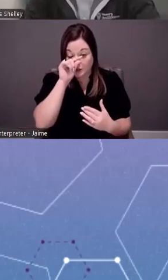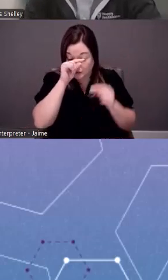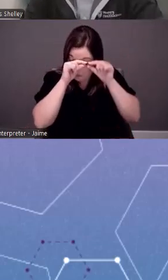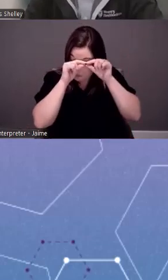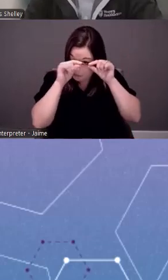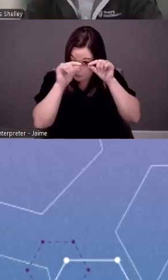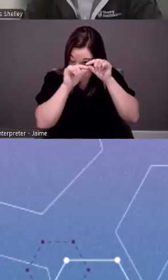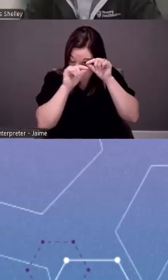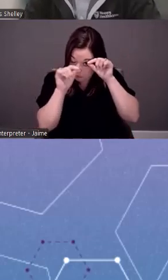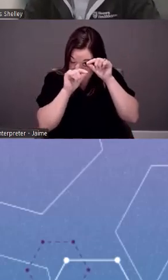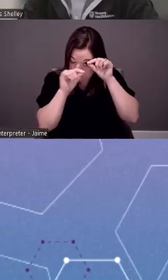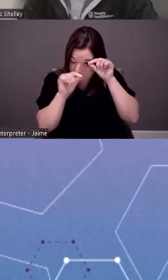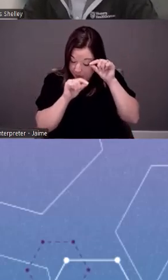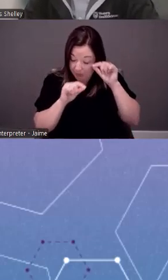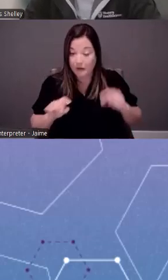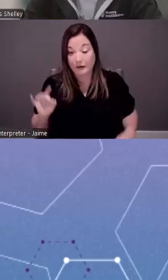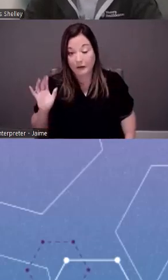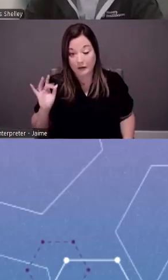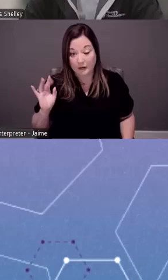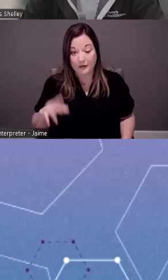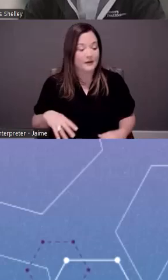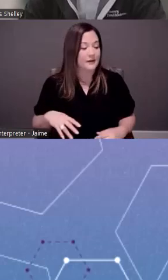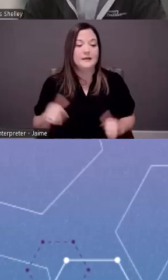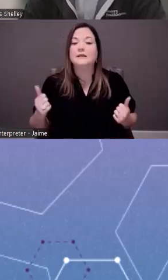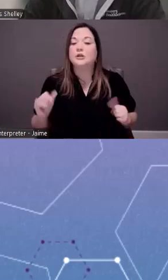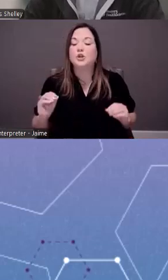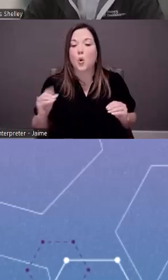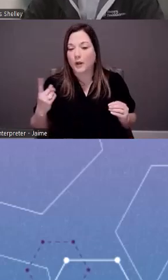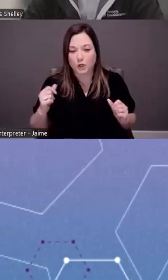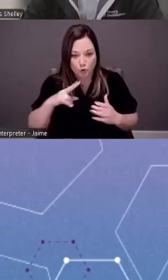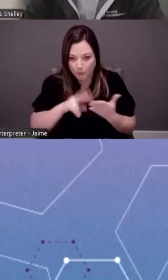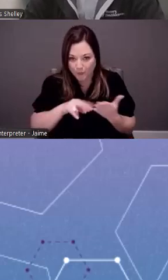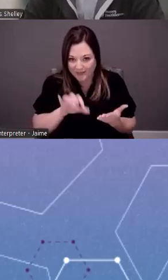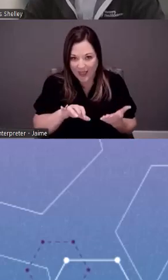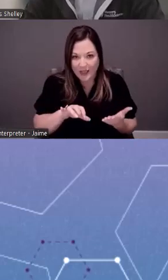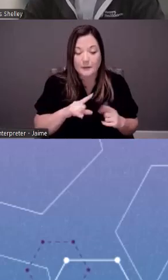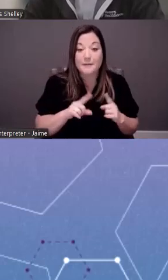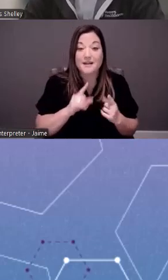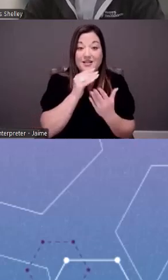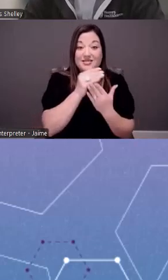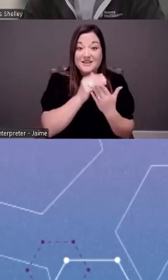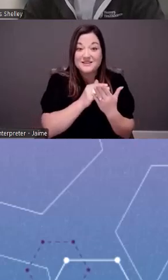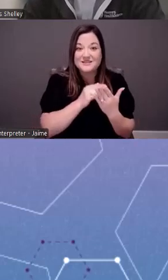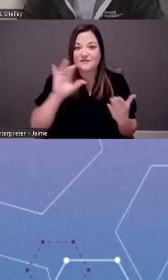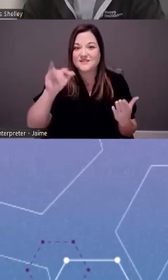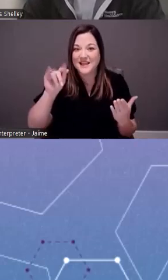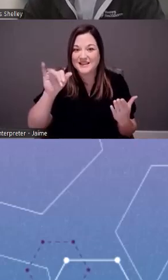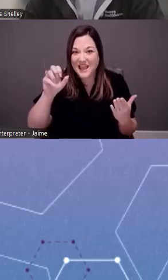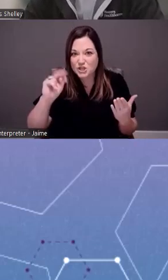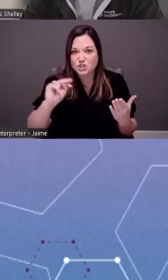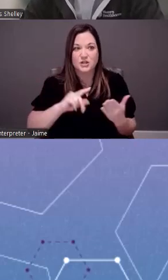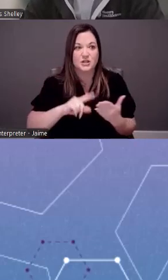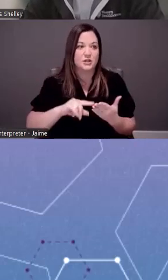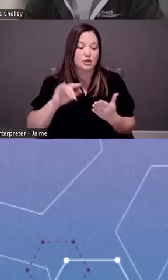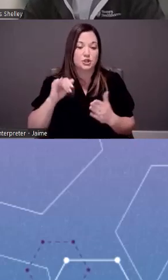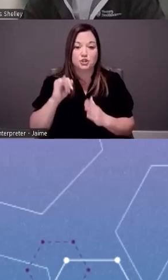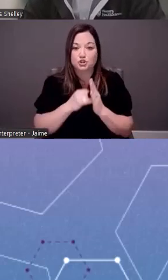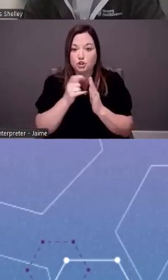read. But this picture, and it's a list of citations of journal articles, research journal